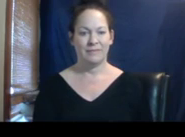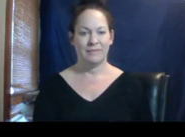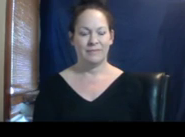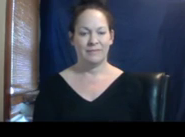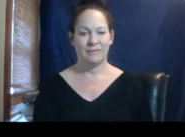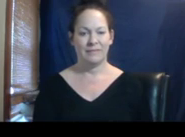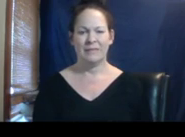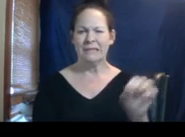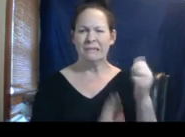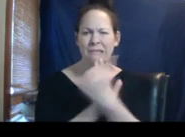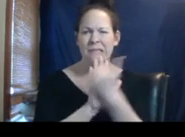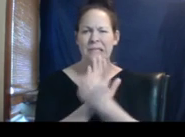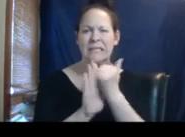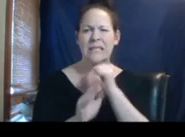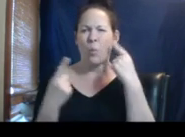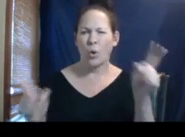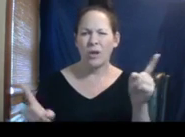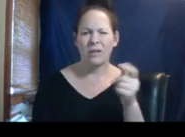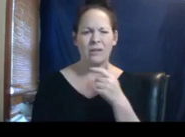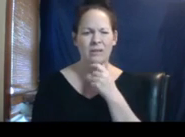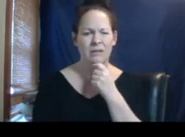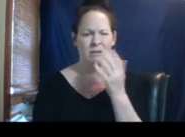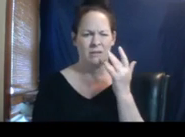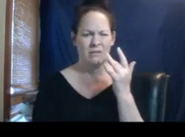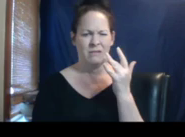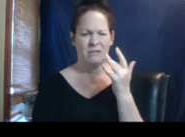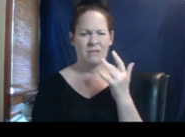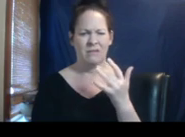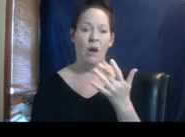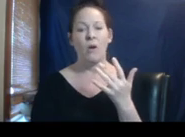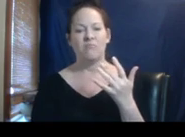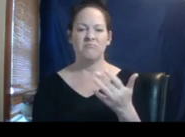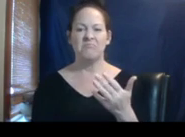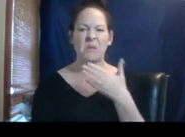Oh, my eraser is not erasing one. Let's get a better eraser.